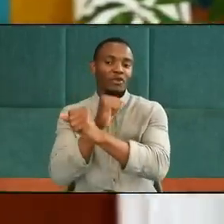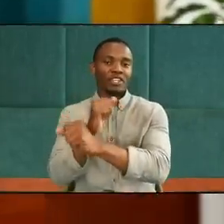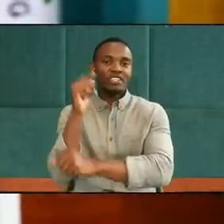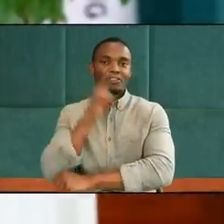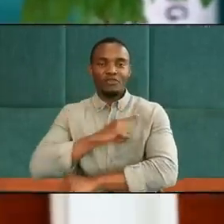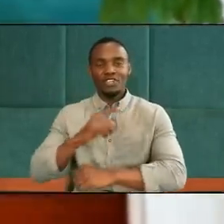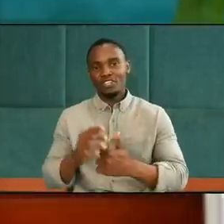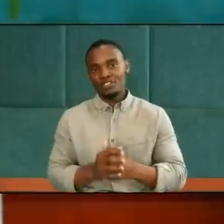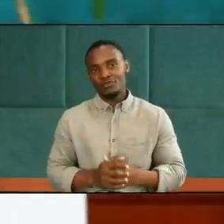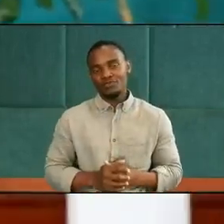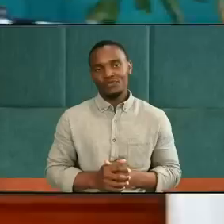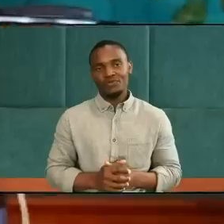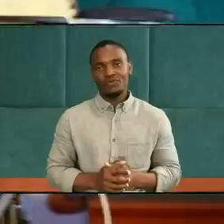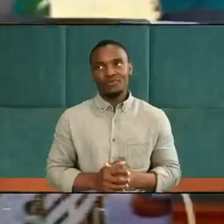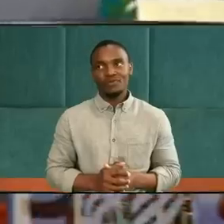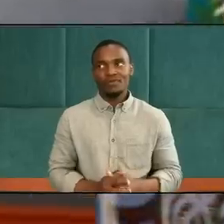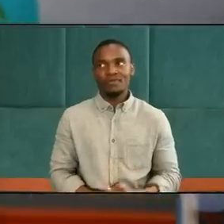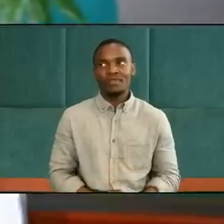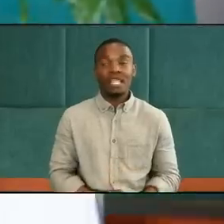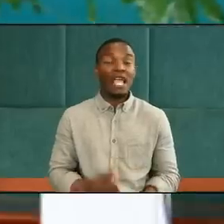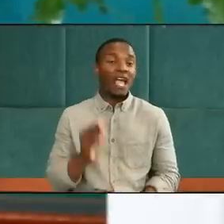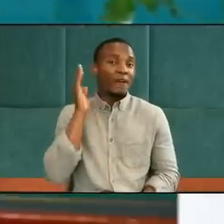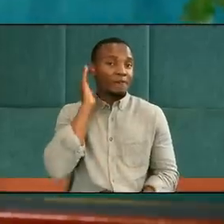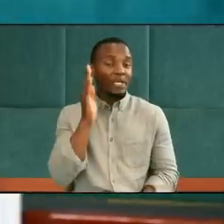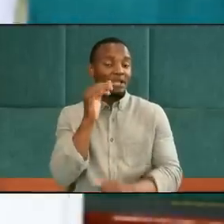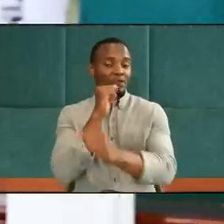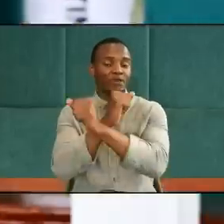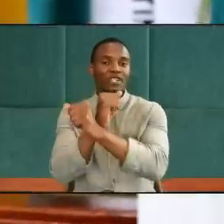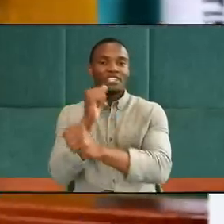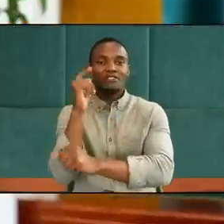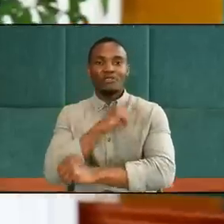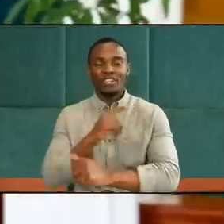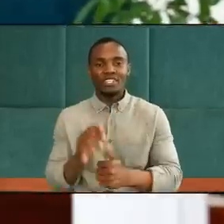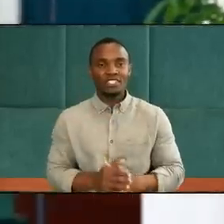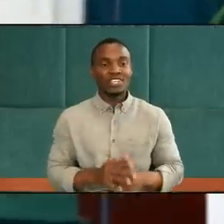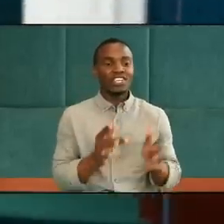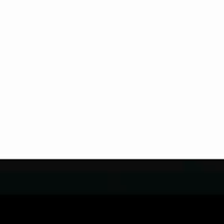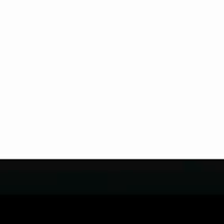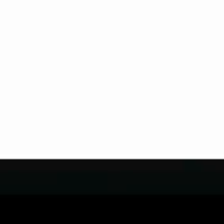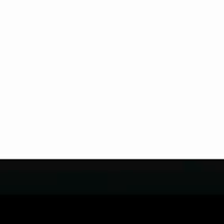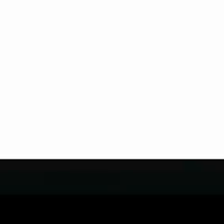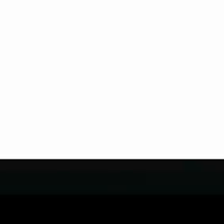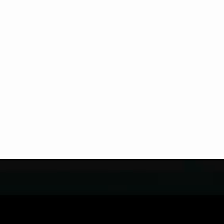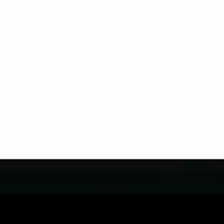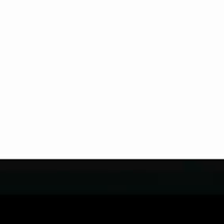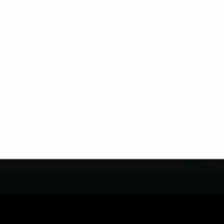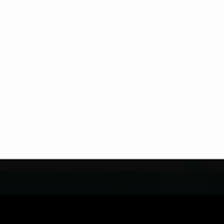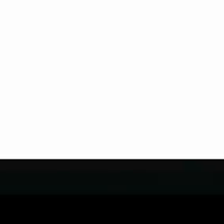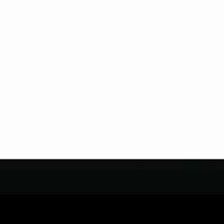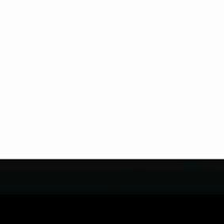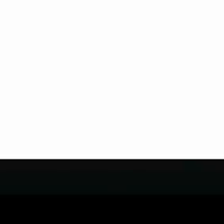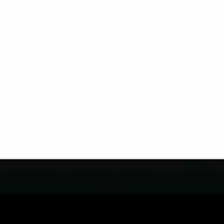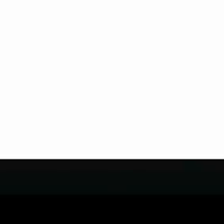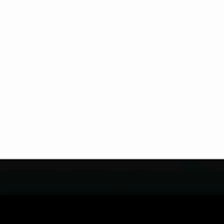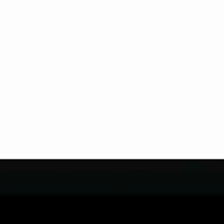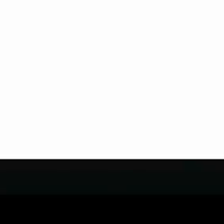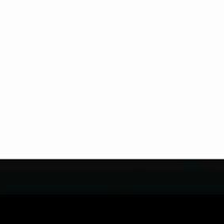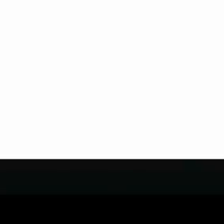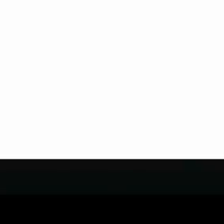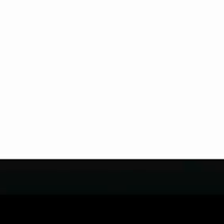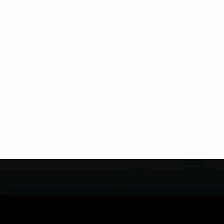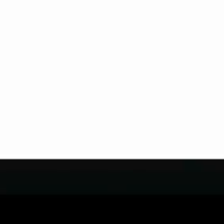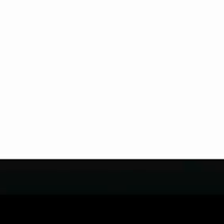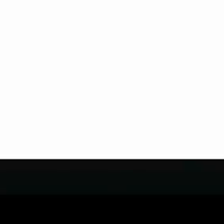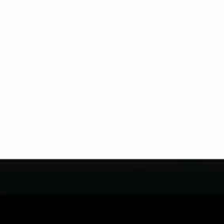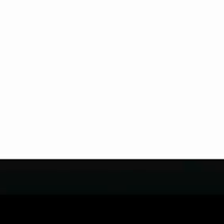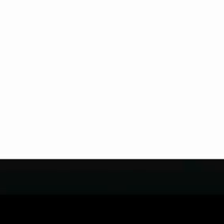There's a war, oh Lord of mercy. There's a war over Peter. I have prayed for you, the text says. And when you have, King James Version